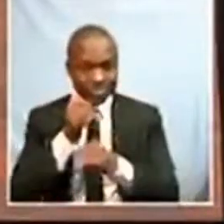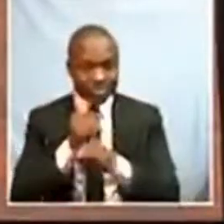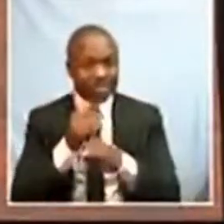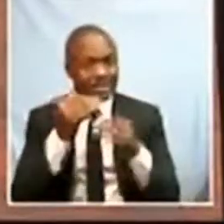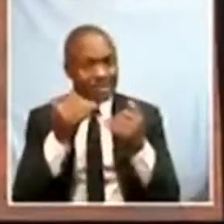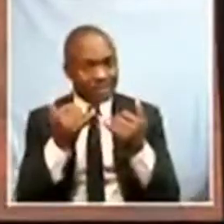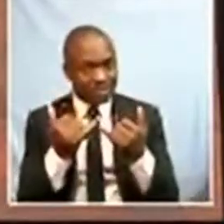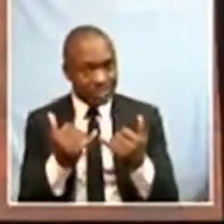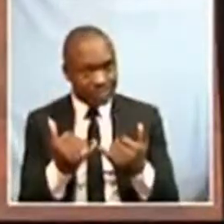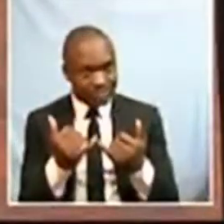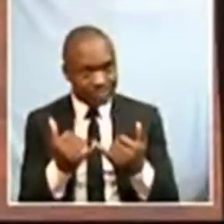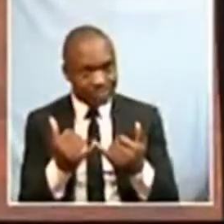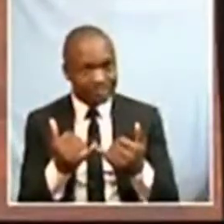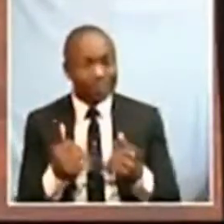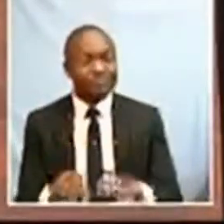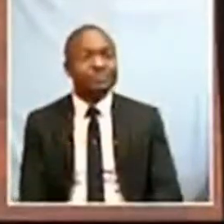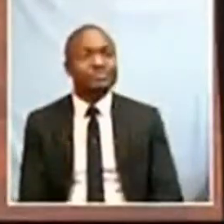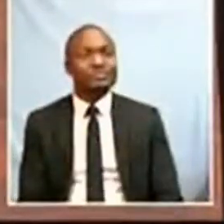Now,